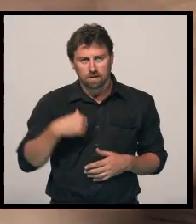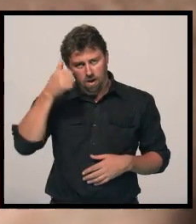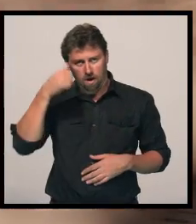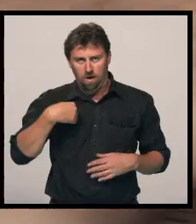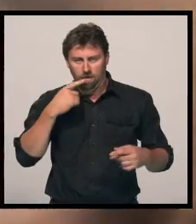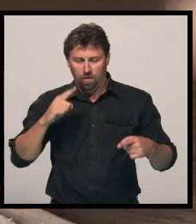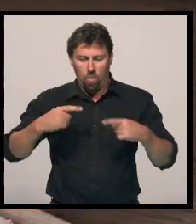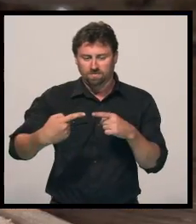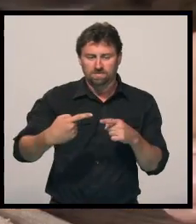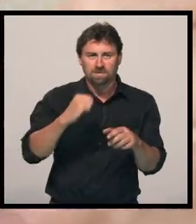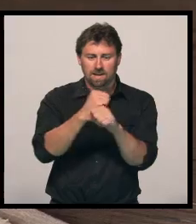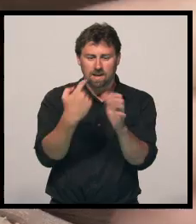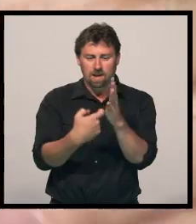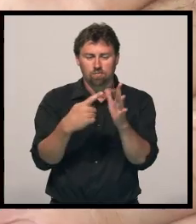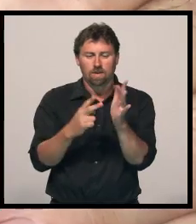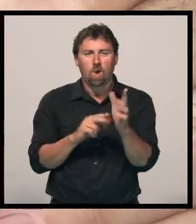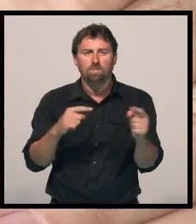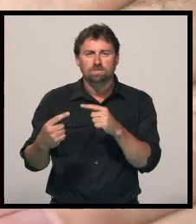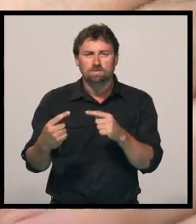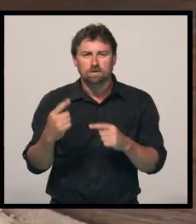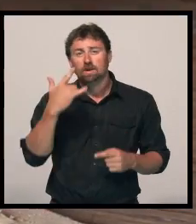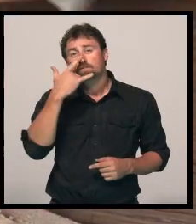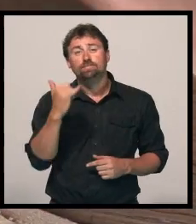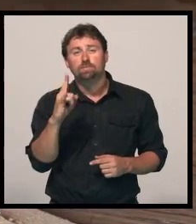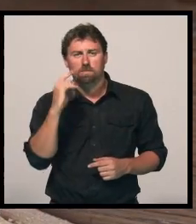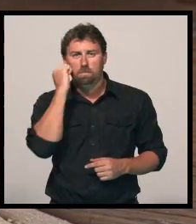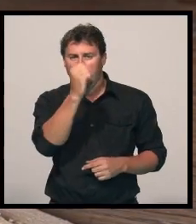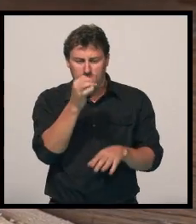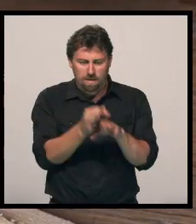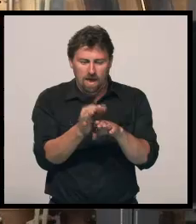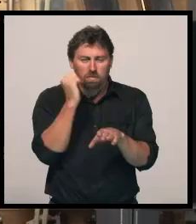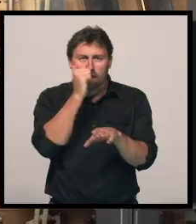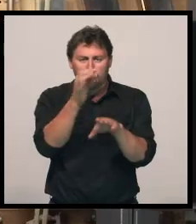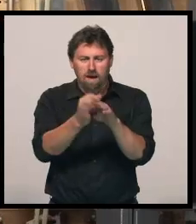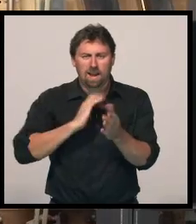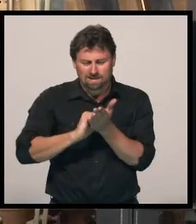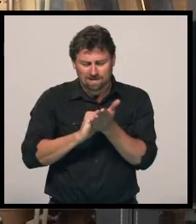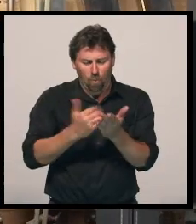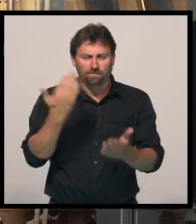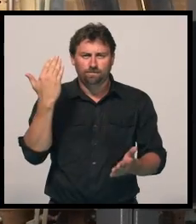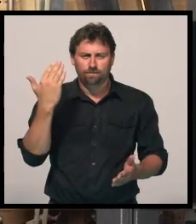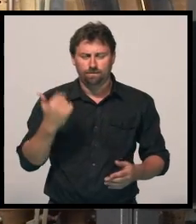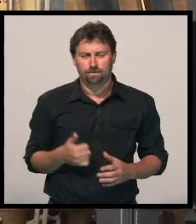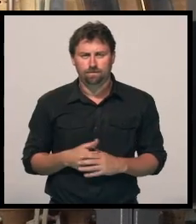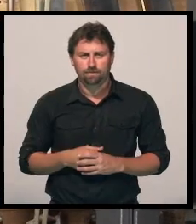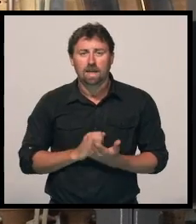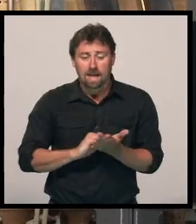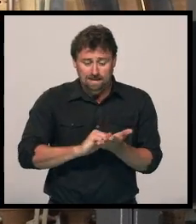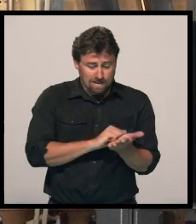grain here, but sometimes routers leave black marks and you've got to get all those out. And then when you've got it sanded,